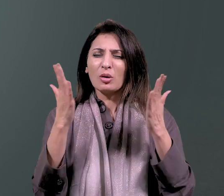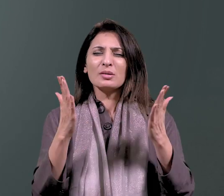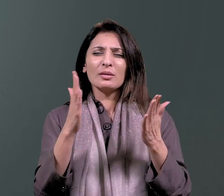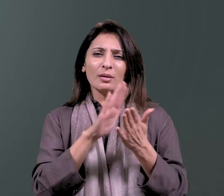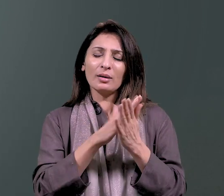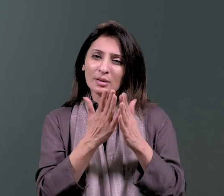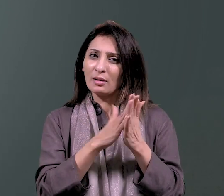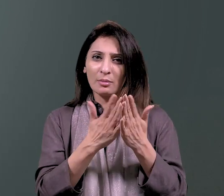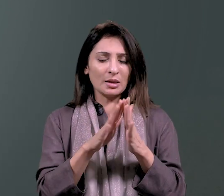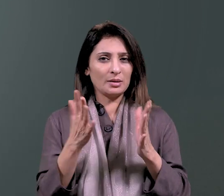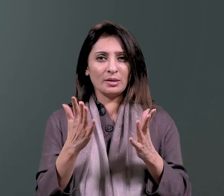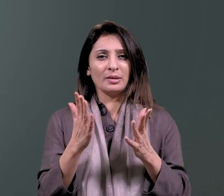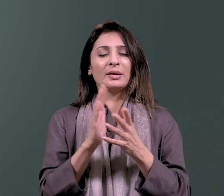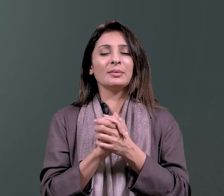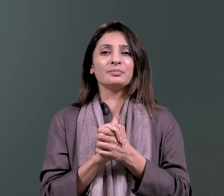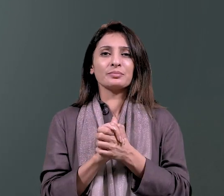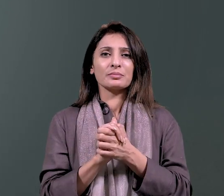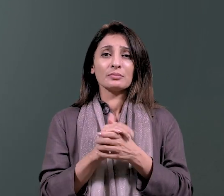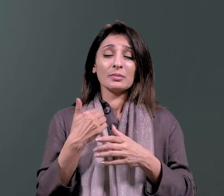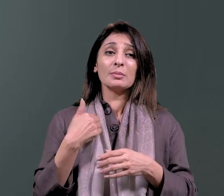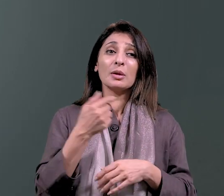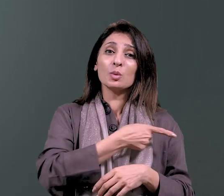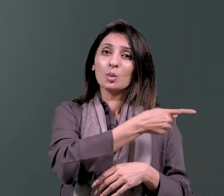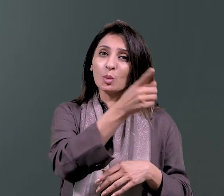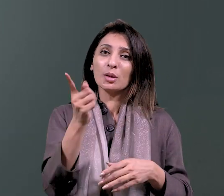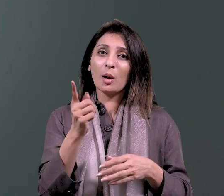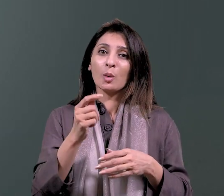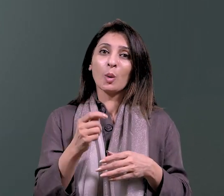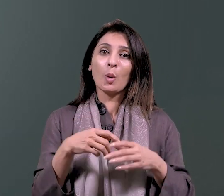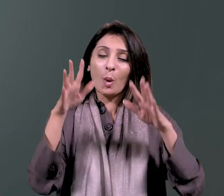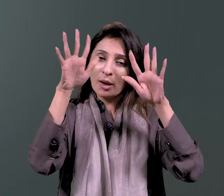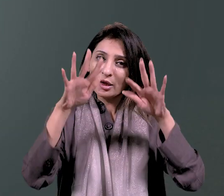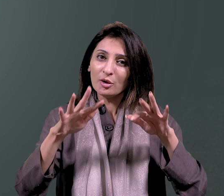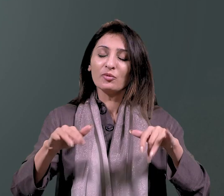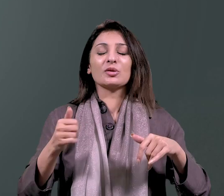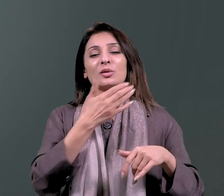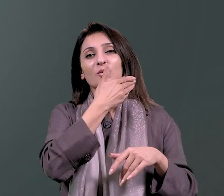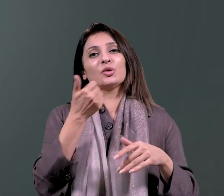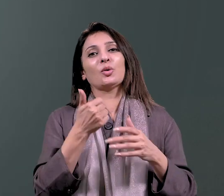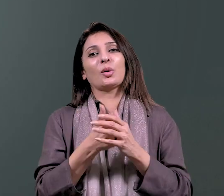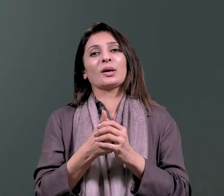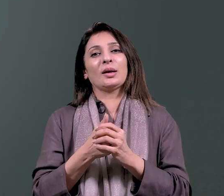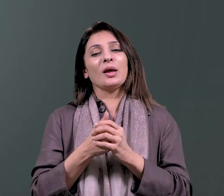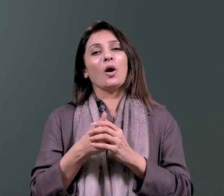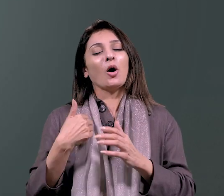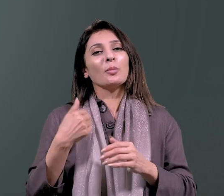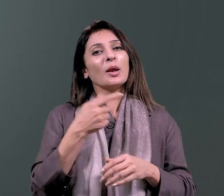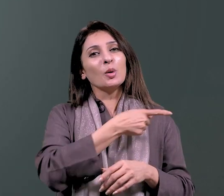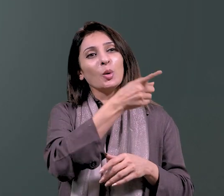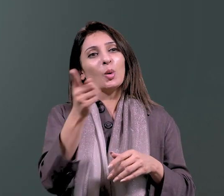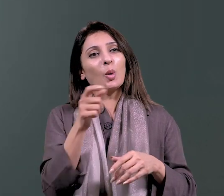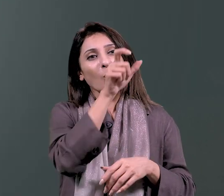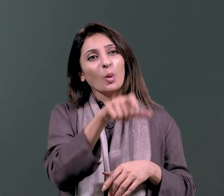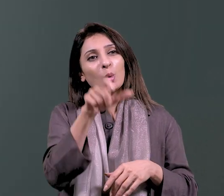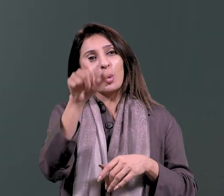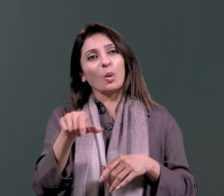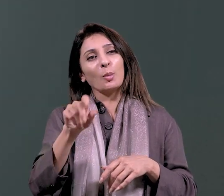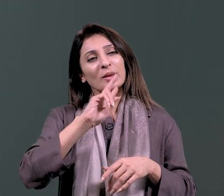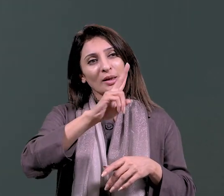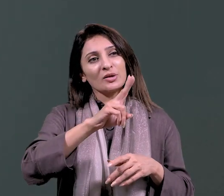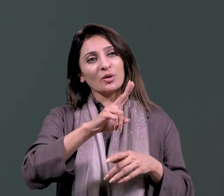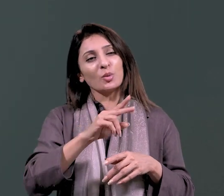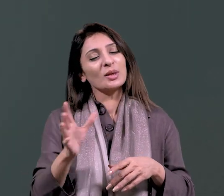but then again, I want to influence the world in a positive way. I want to urge other people that they should read and